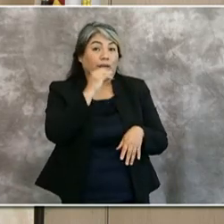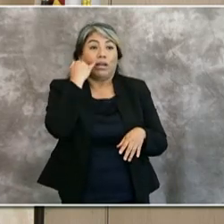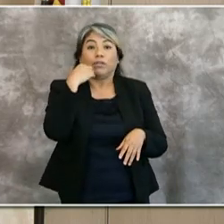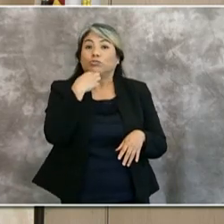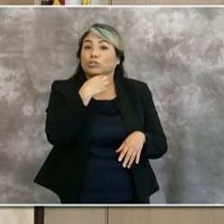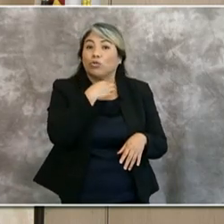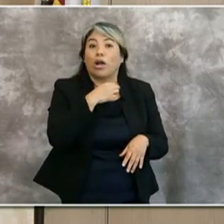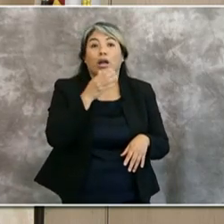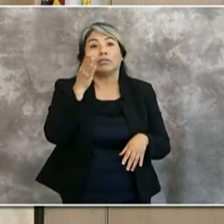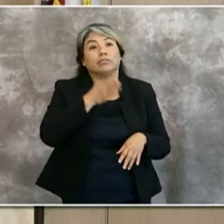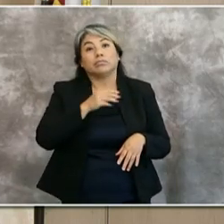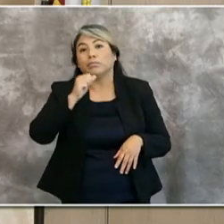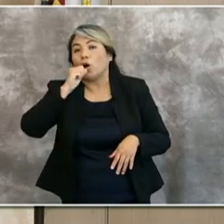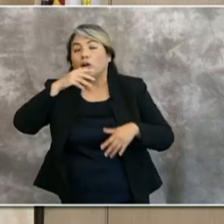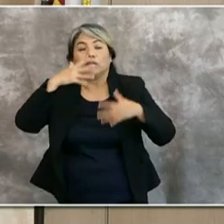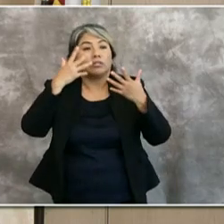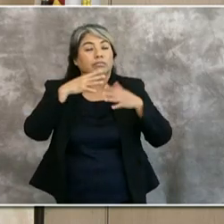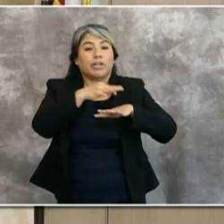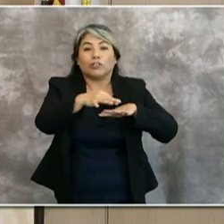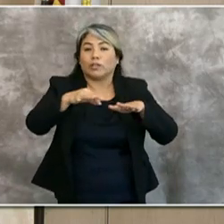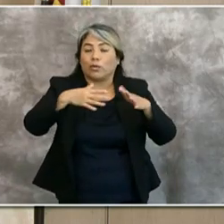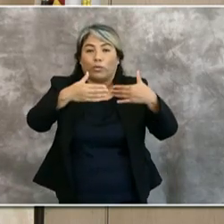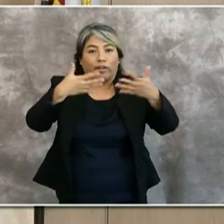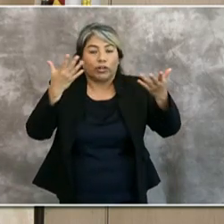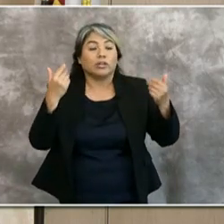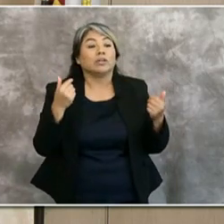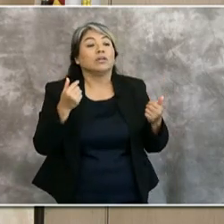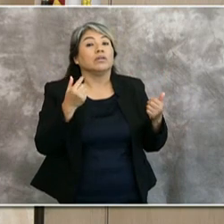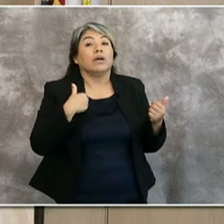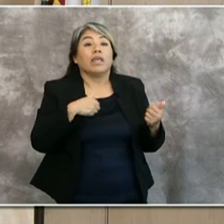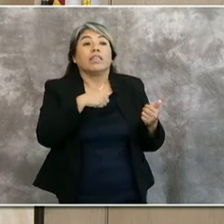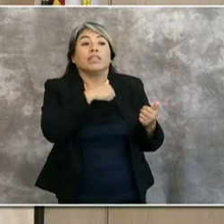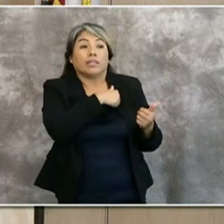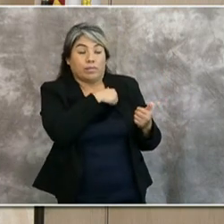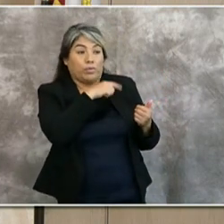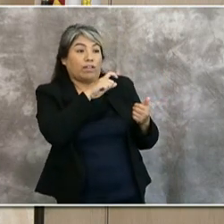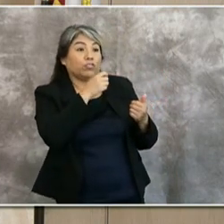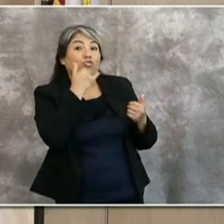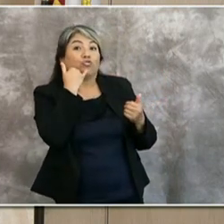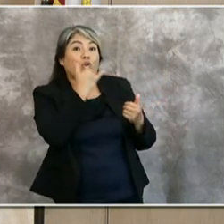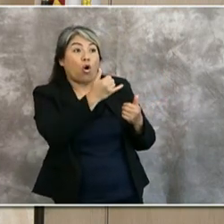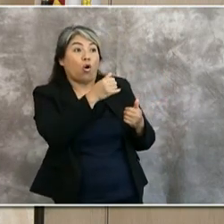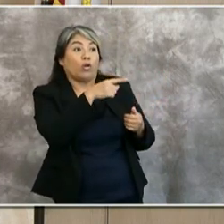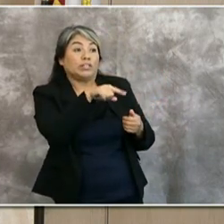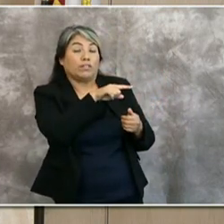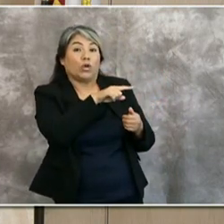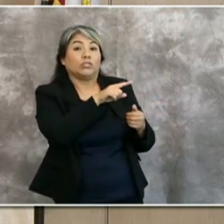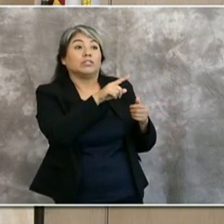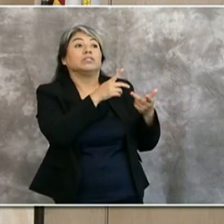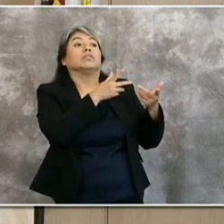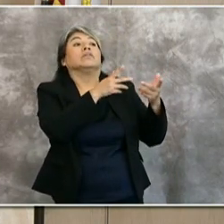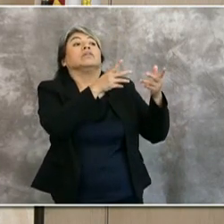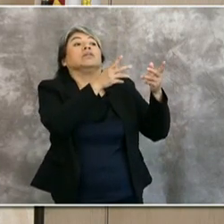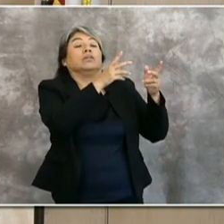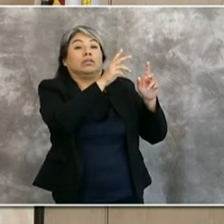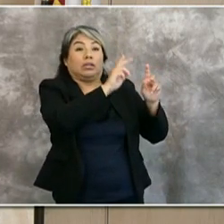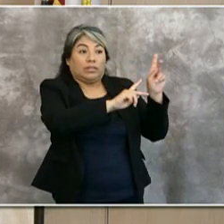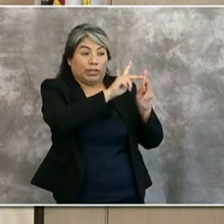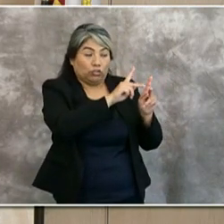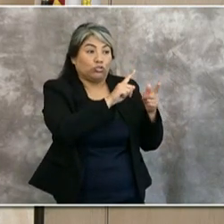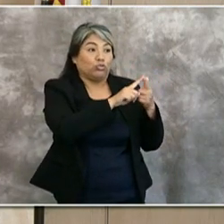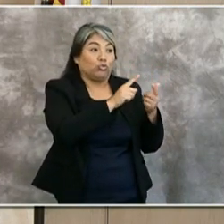it's a restaurant, bar, nail salon, wherever, then we have to call each of those individuals to gather additional